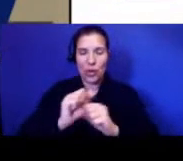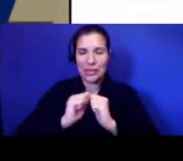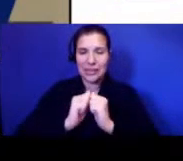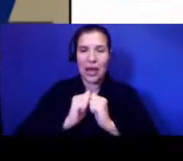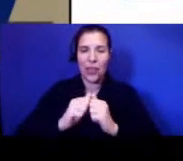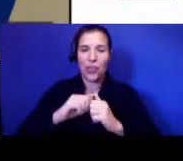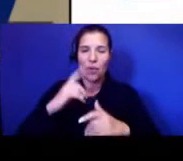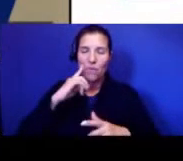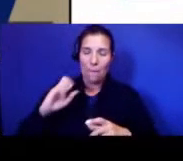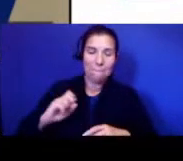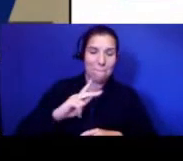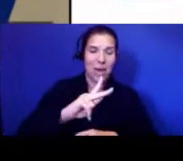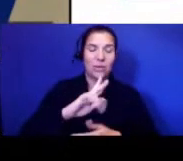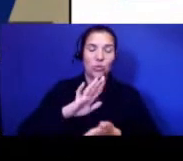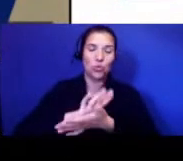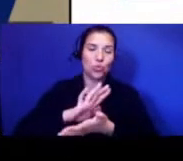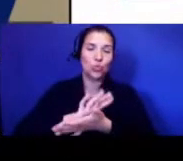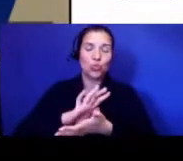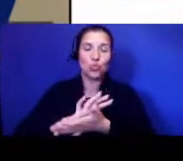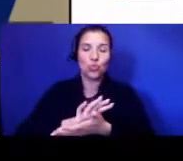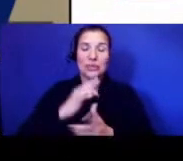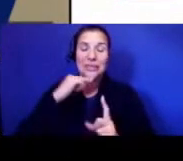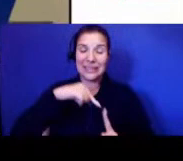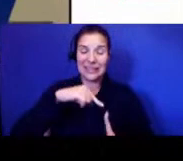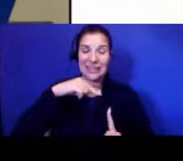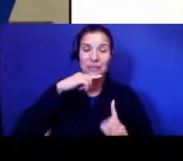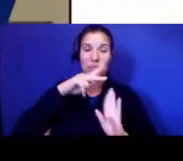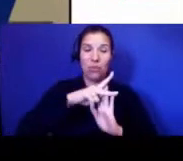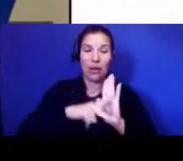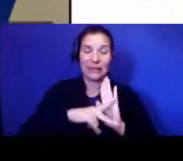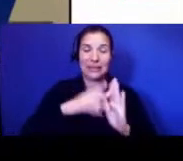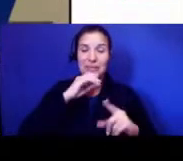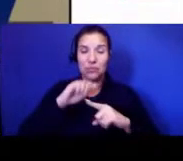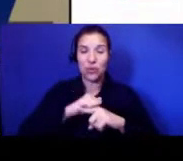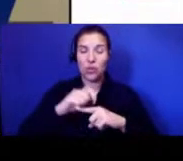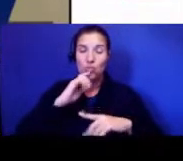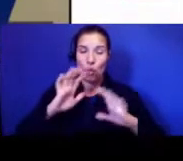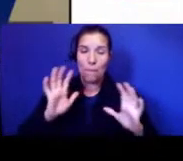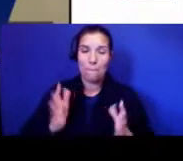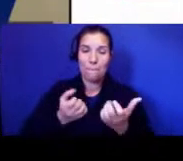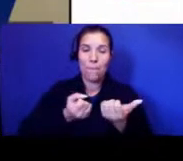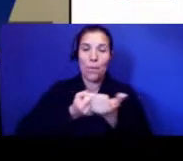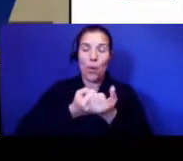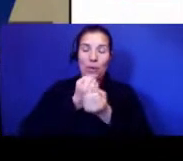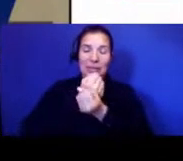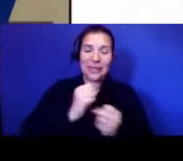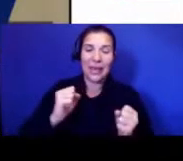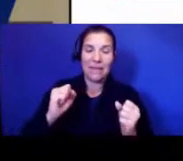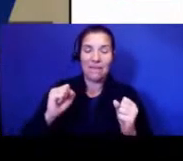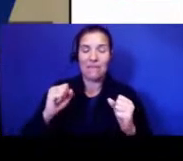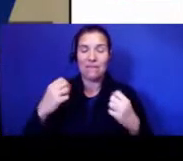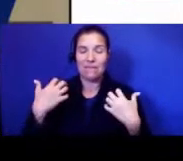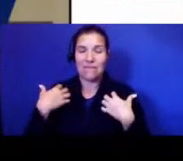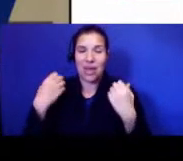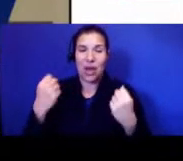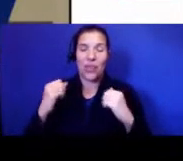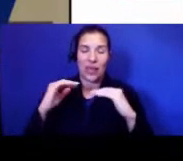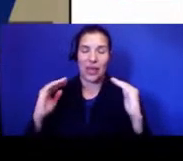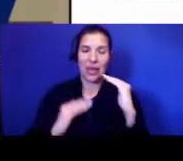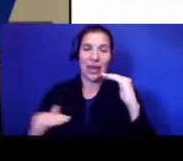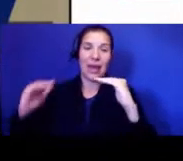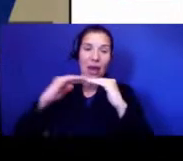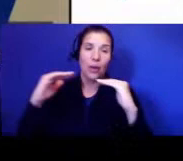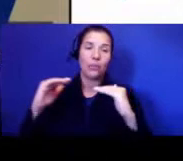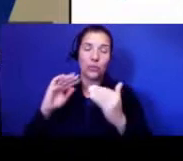for back to school. These policies and practices will promote safe, healthy, and equitable schools